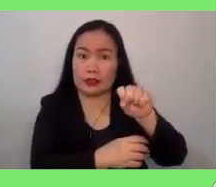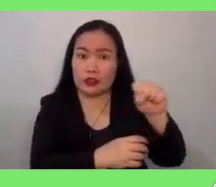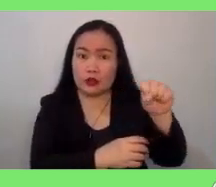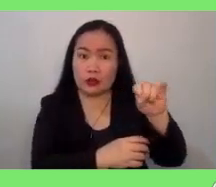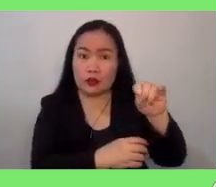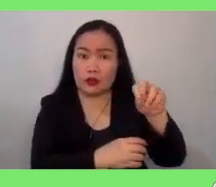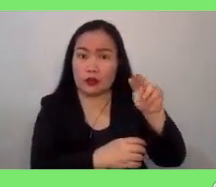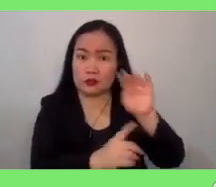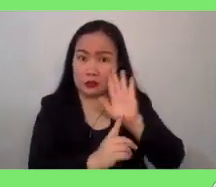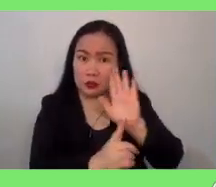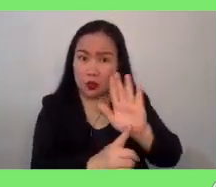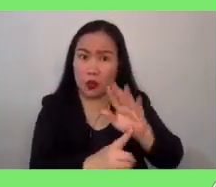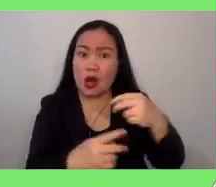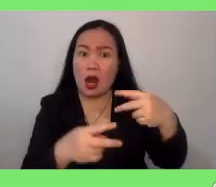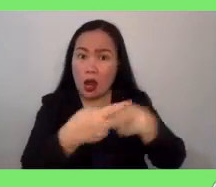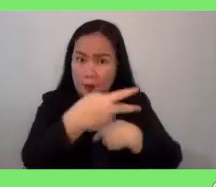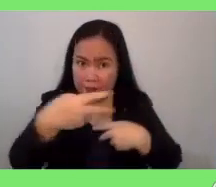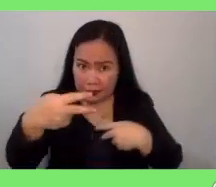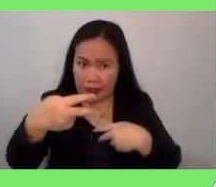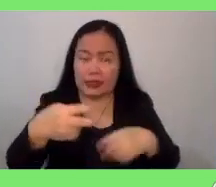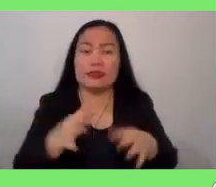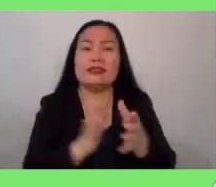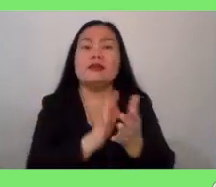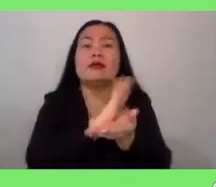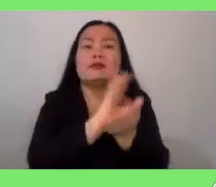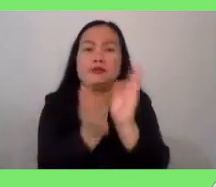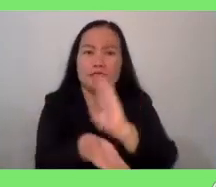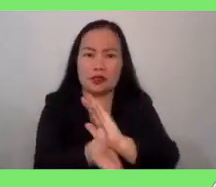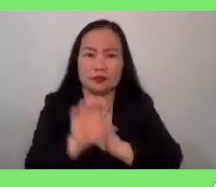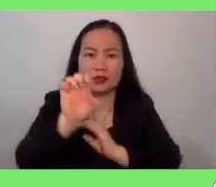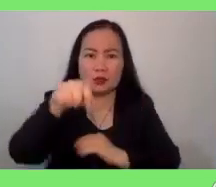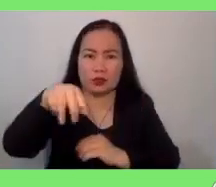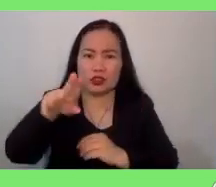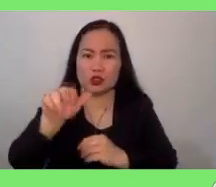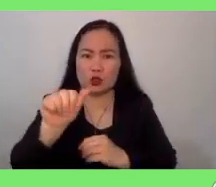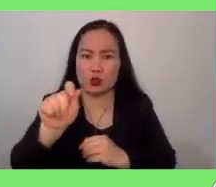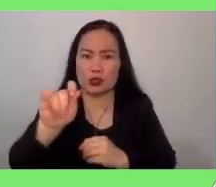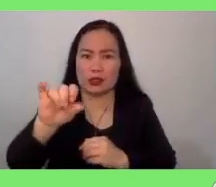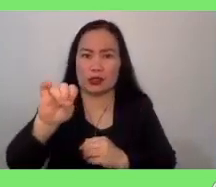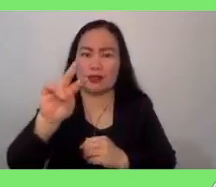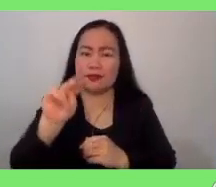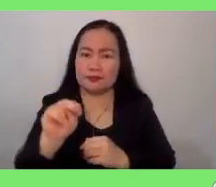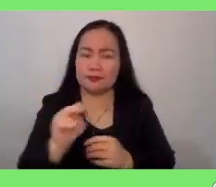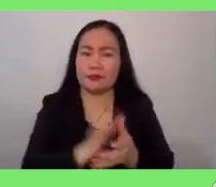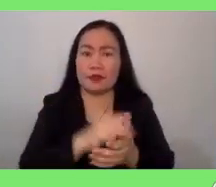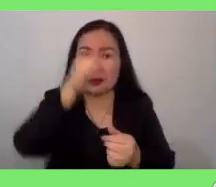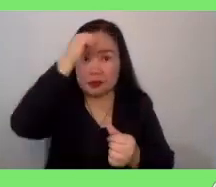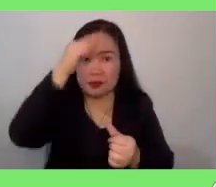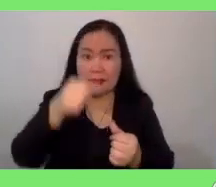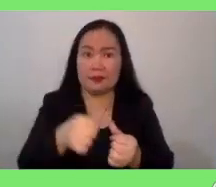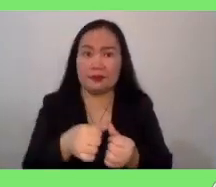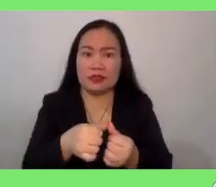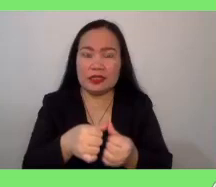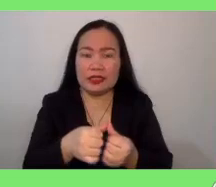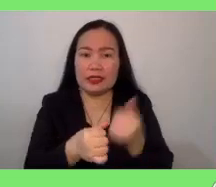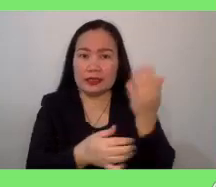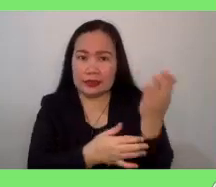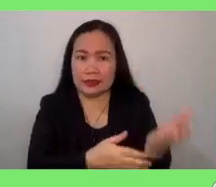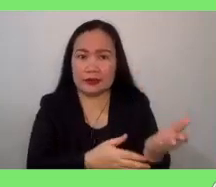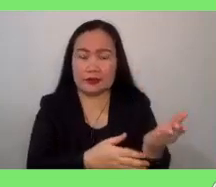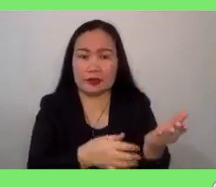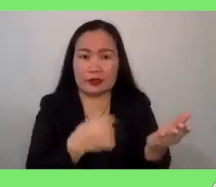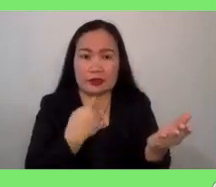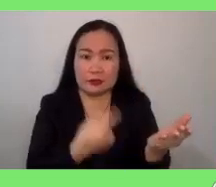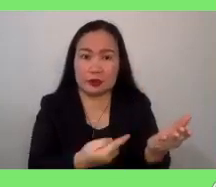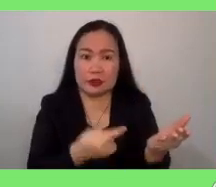sila, okay, this will become an equation. Alright. So, tatandaan po na kapag